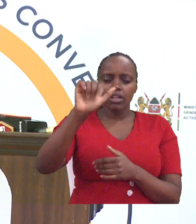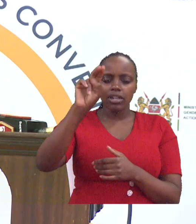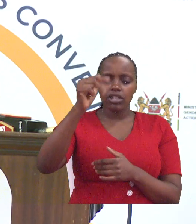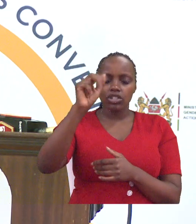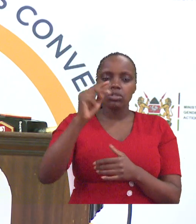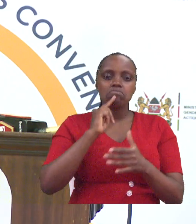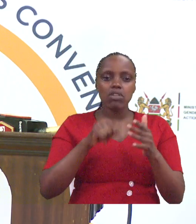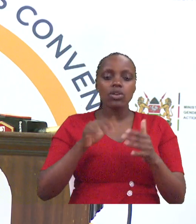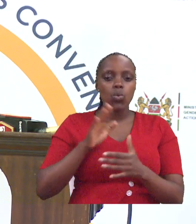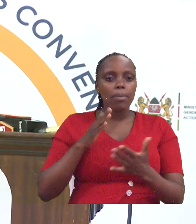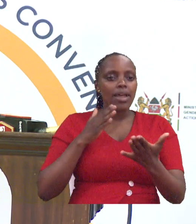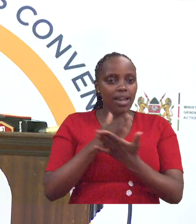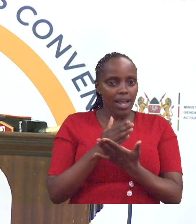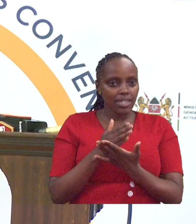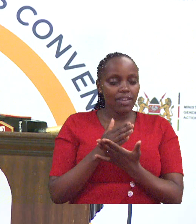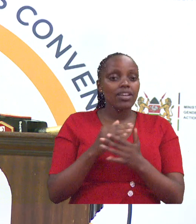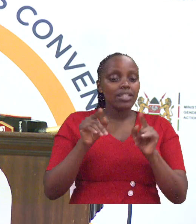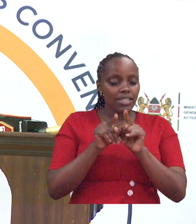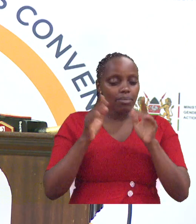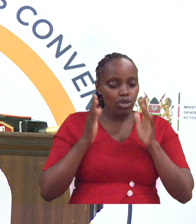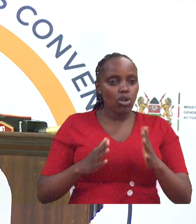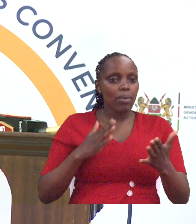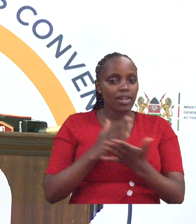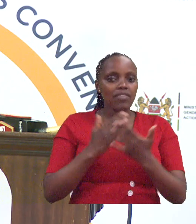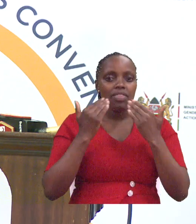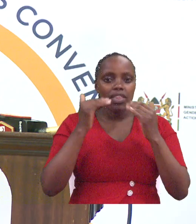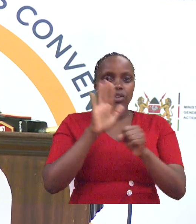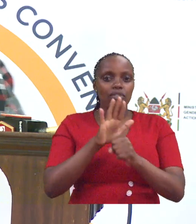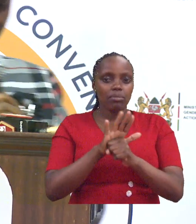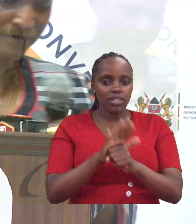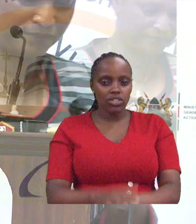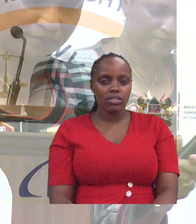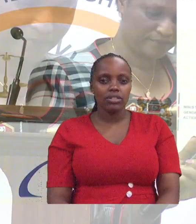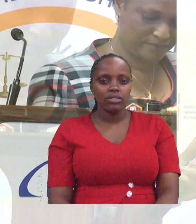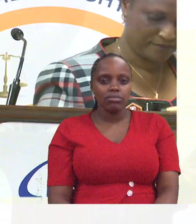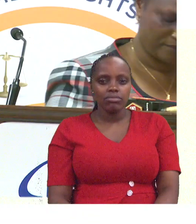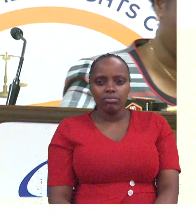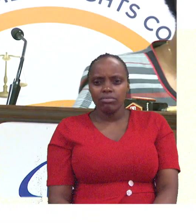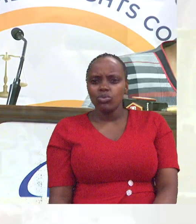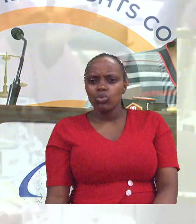women's rights are human rights. Thank you very much.